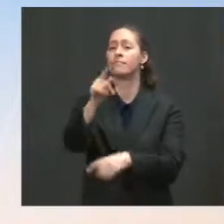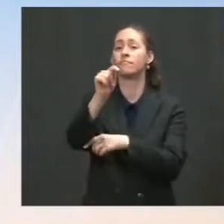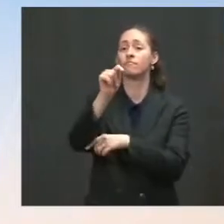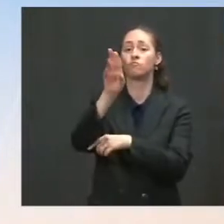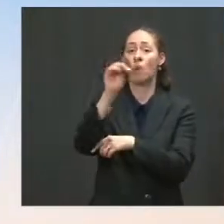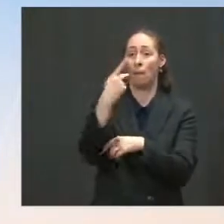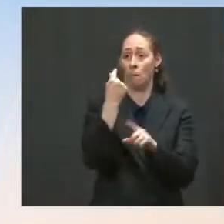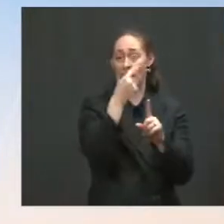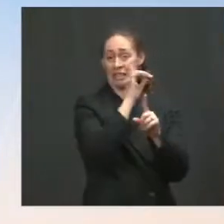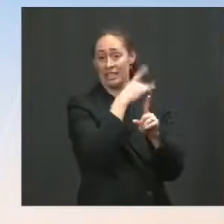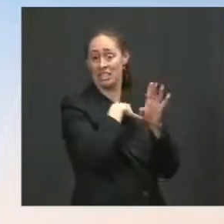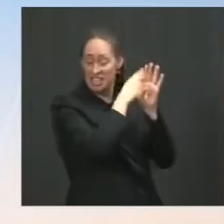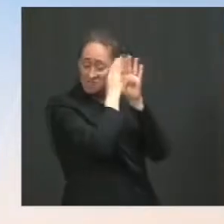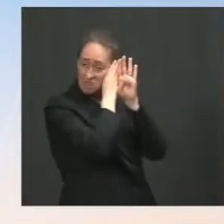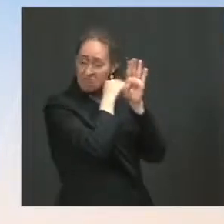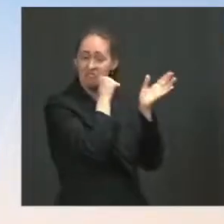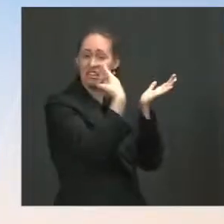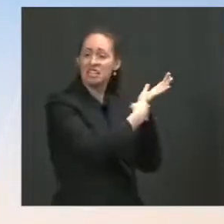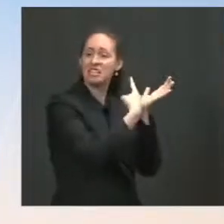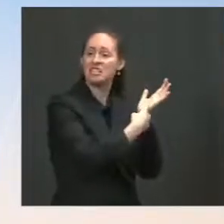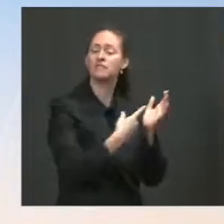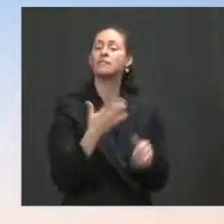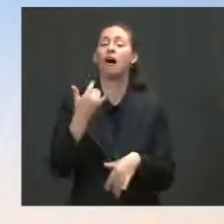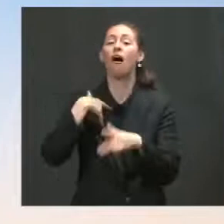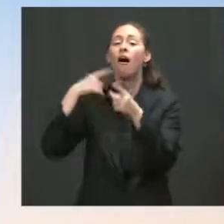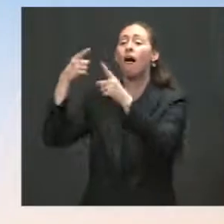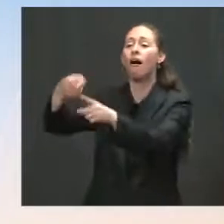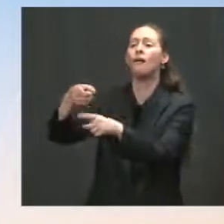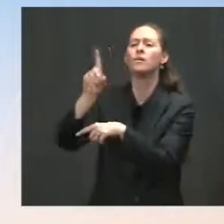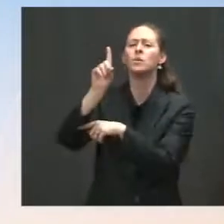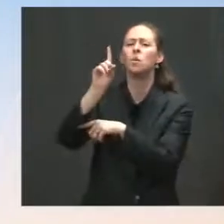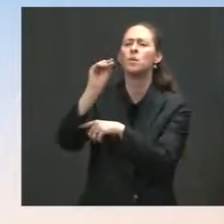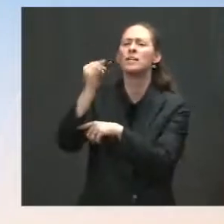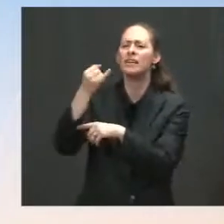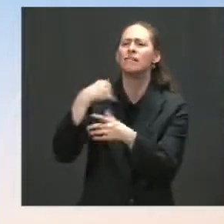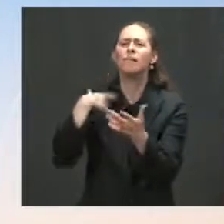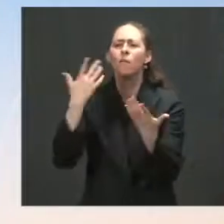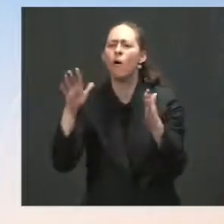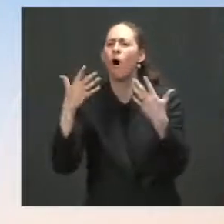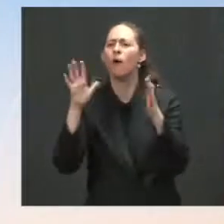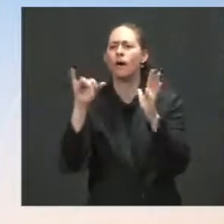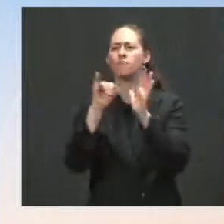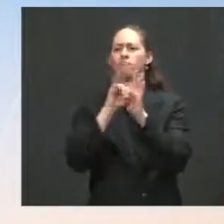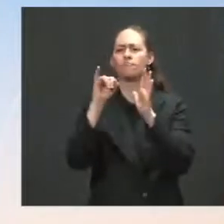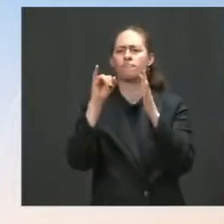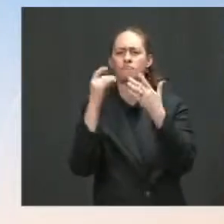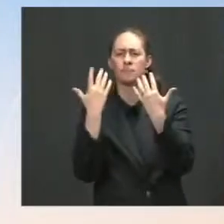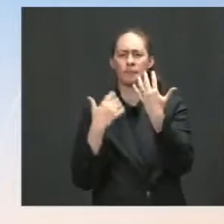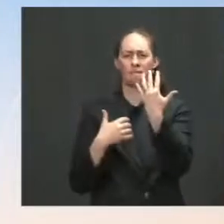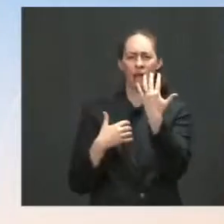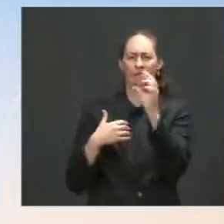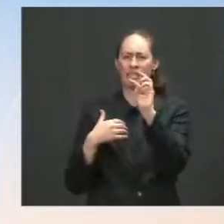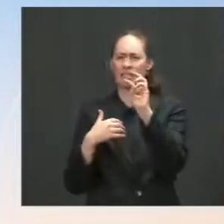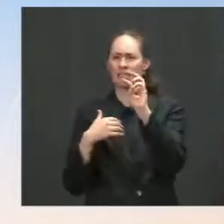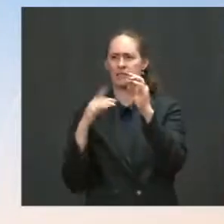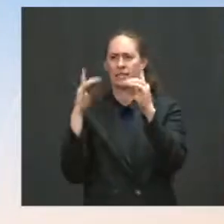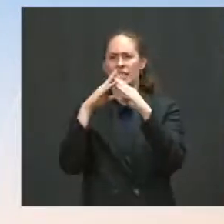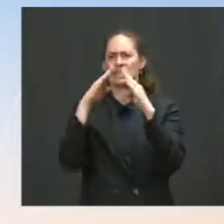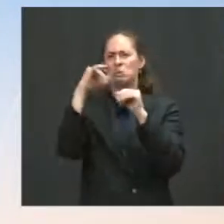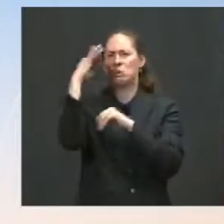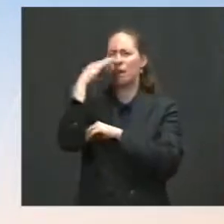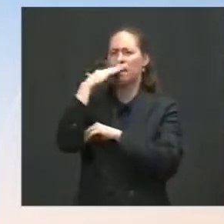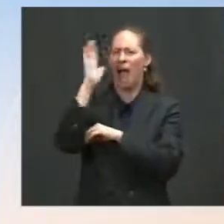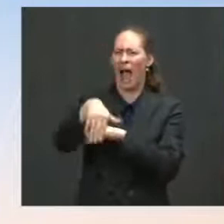Justice identified these 5 or 6 cities where our officials from our team who are experts could work